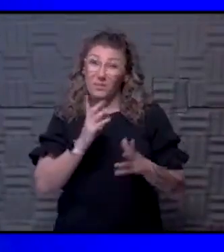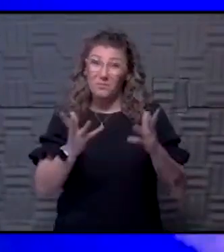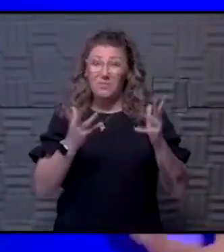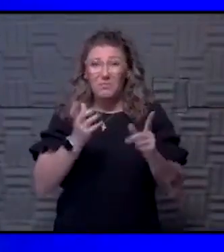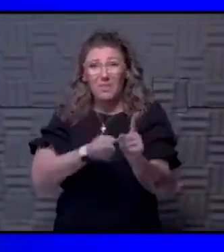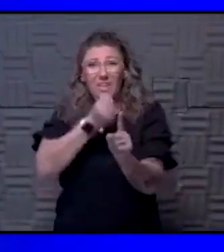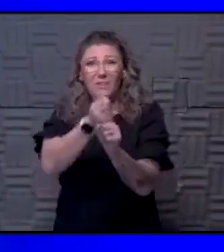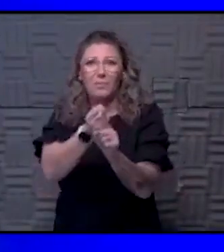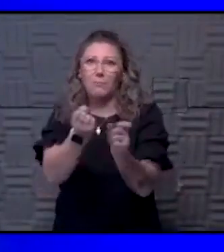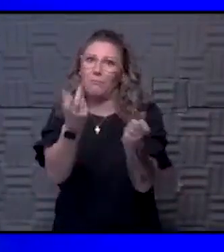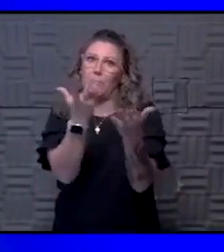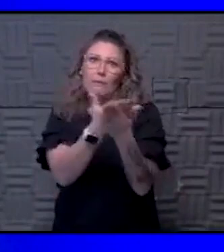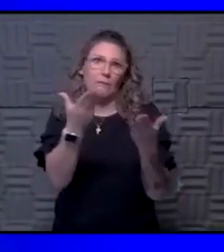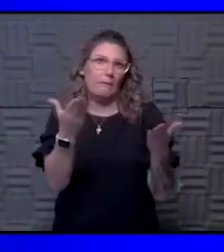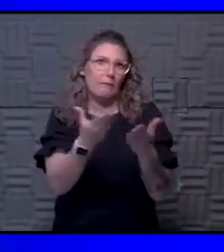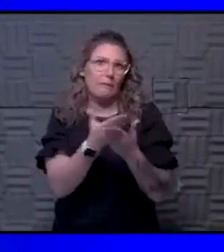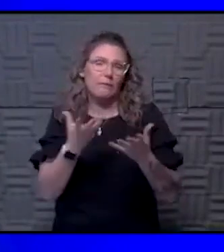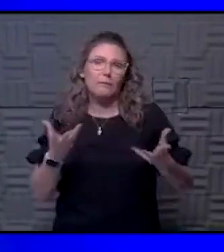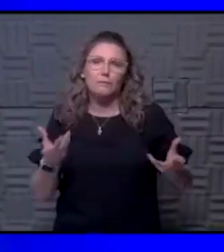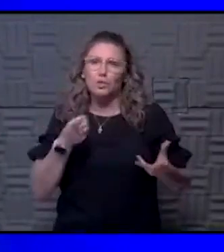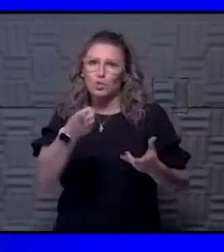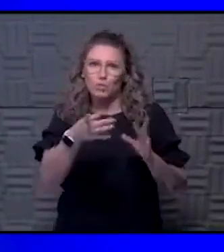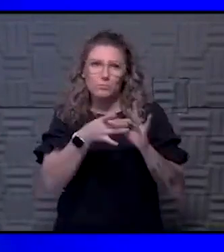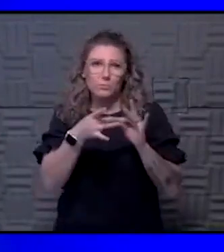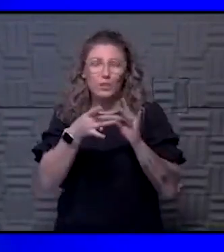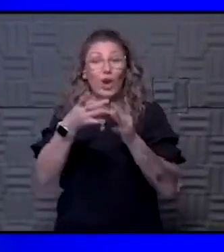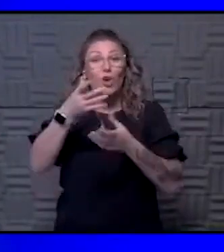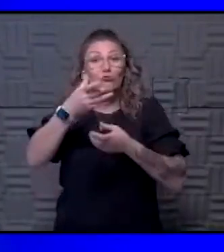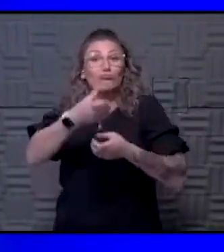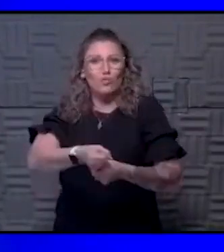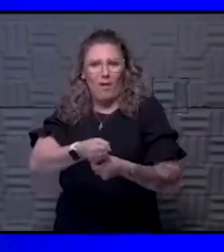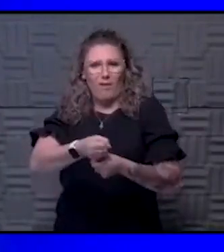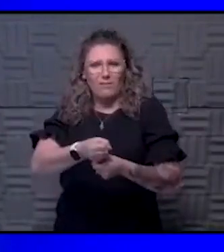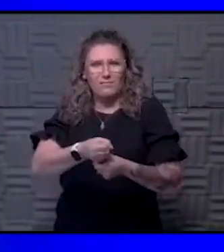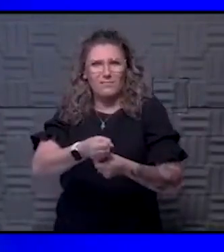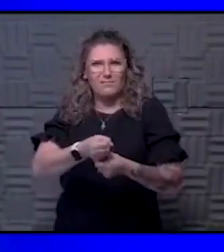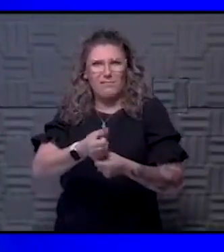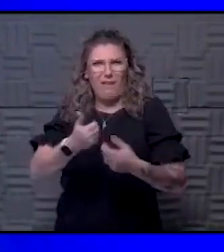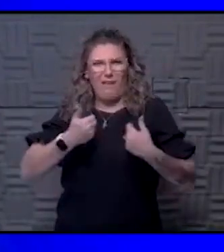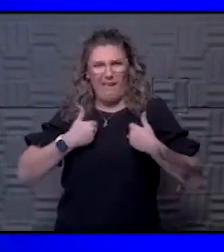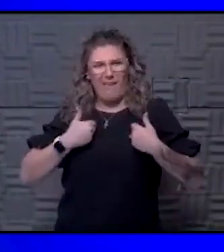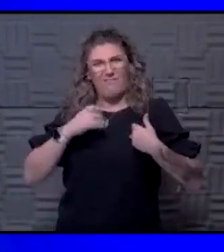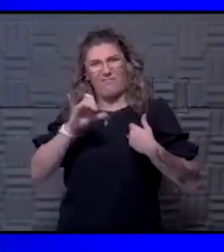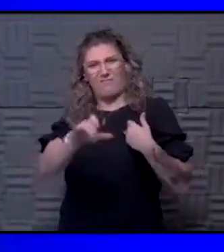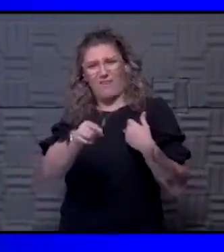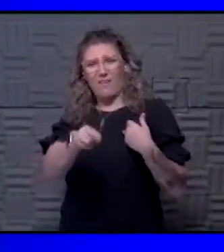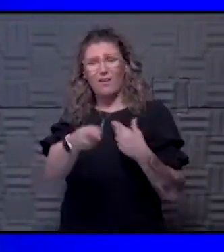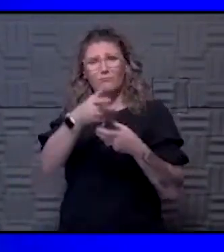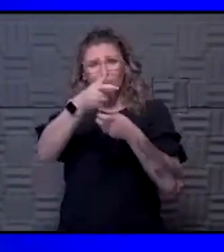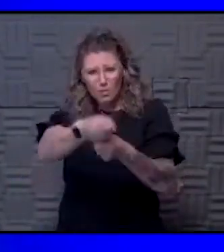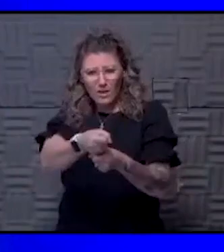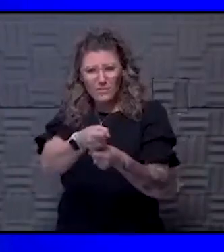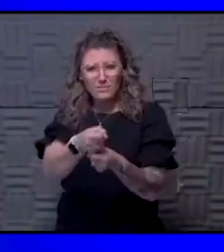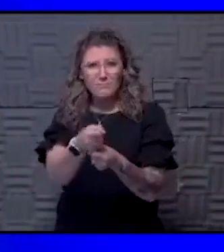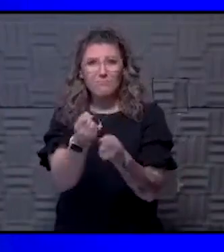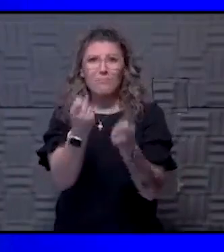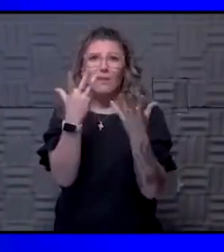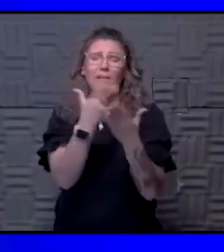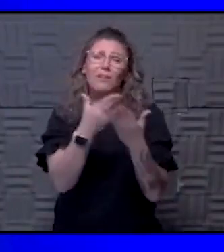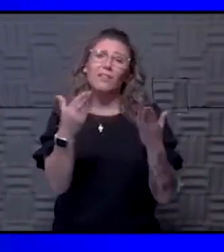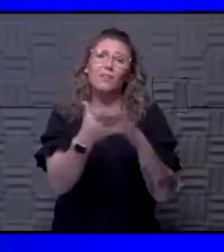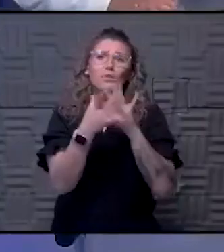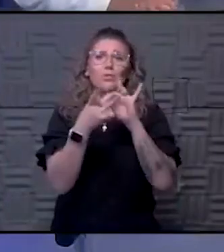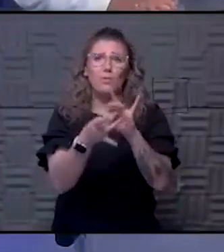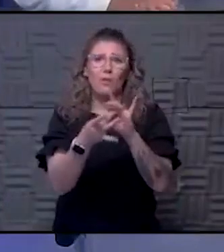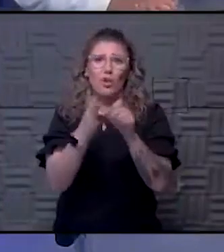lot of what you're talking about may impact trust and confidence in a lot of things around COVID-19, but certainly